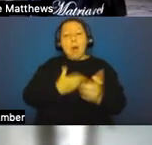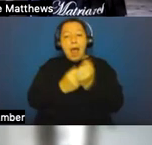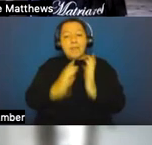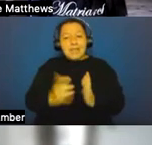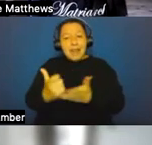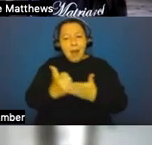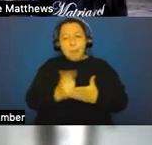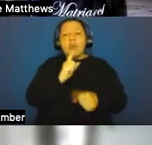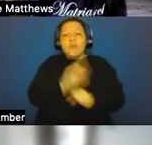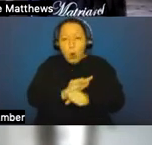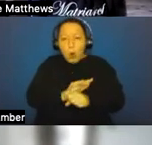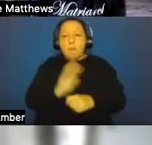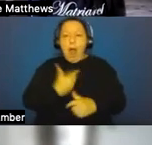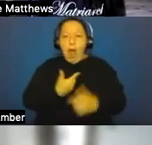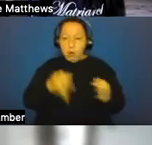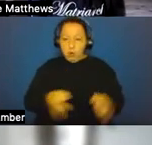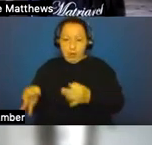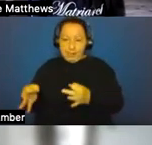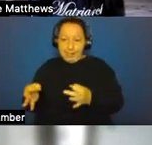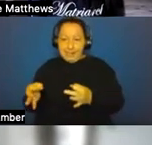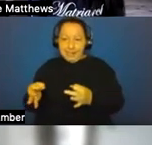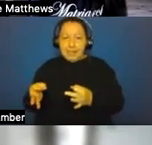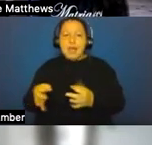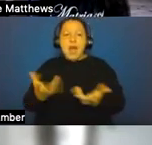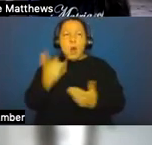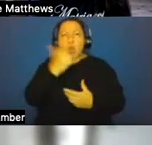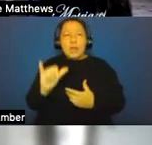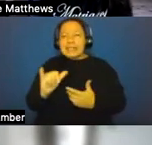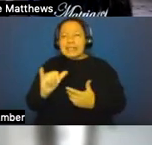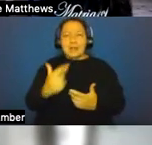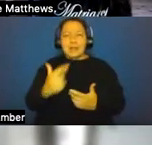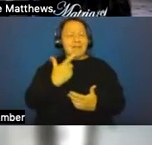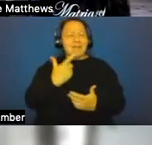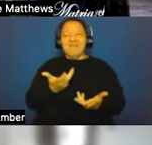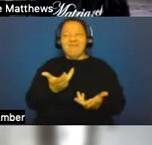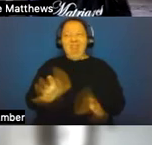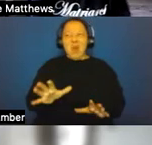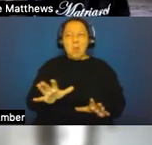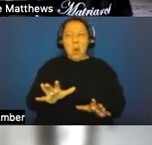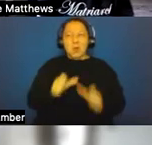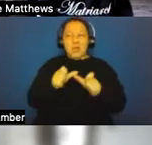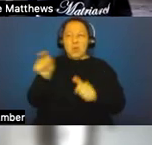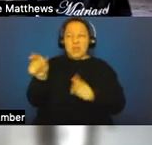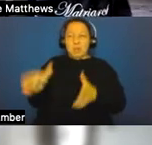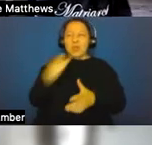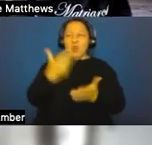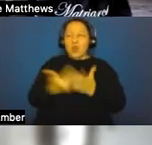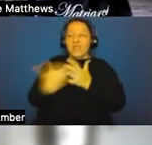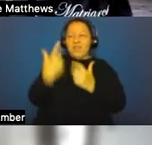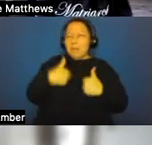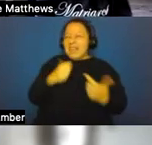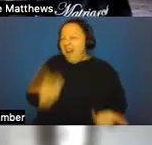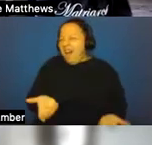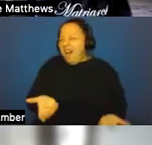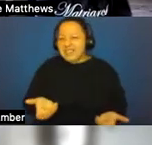to say, no, I'm not going to go forward with that particular person because they're not a good fit for me, and make